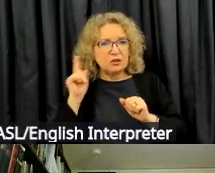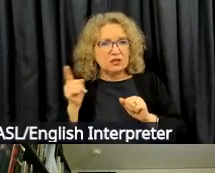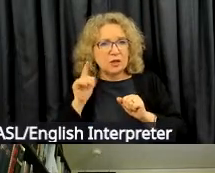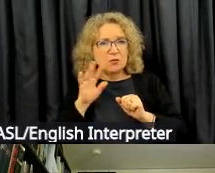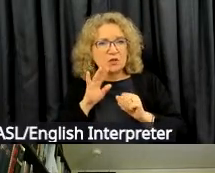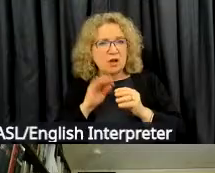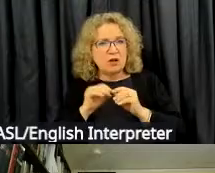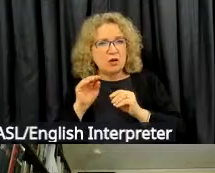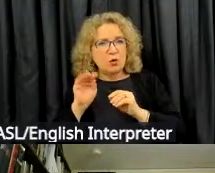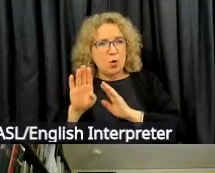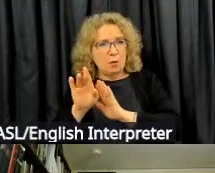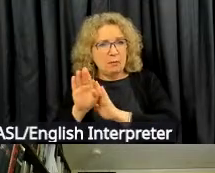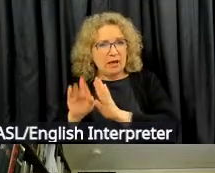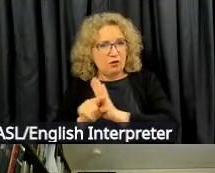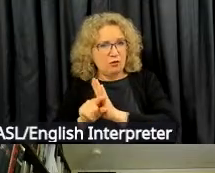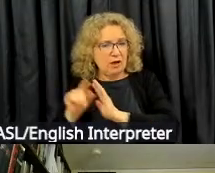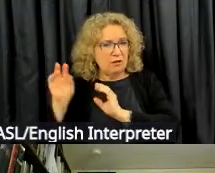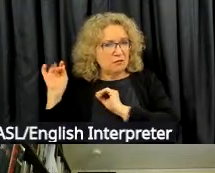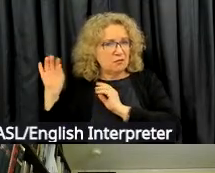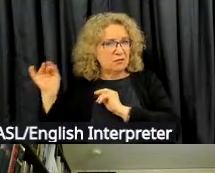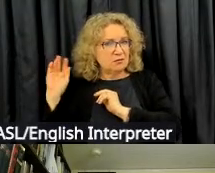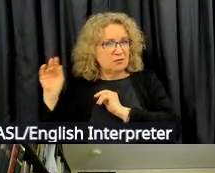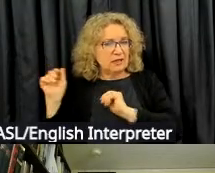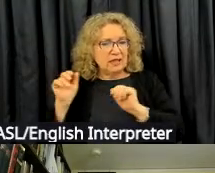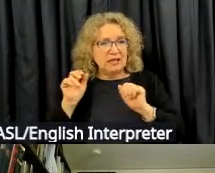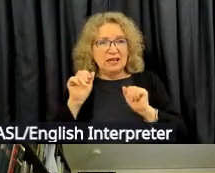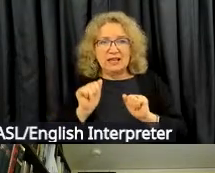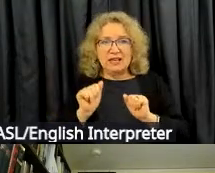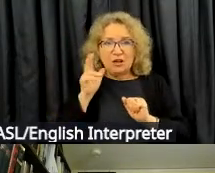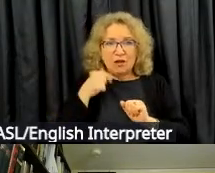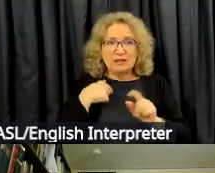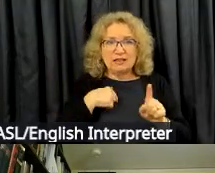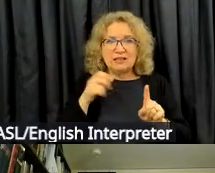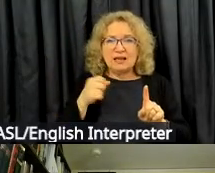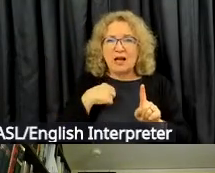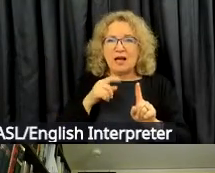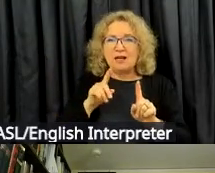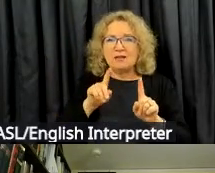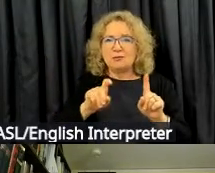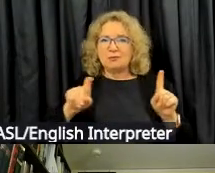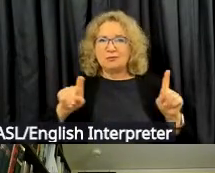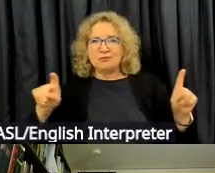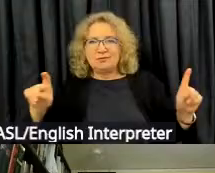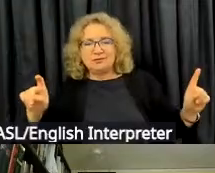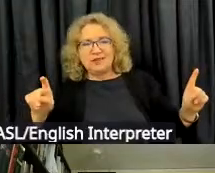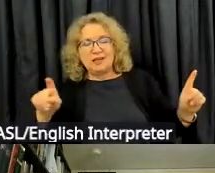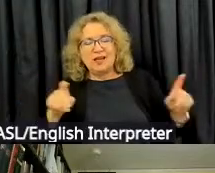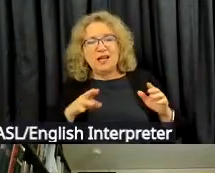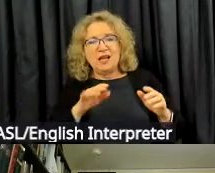Can you hear us? Yes, I moved away from the YouTube. I got kicked out of